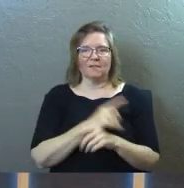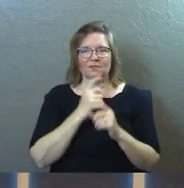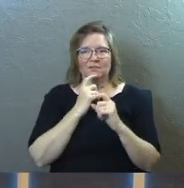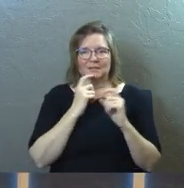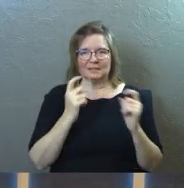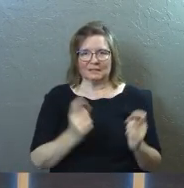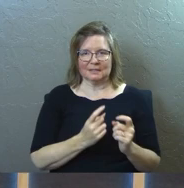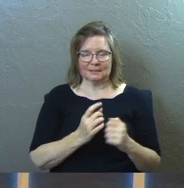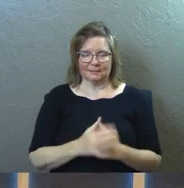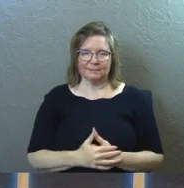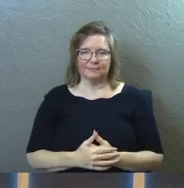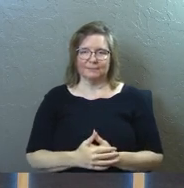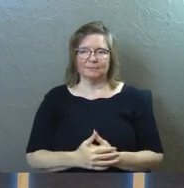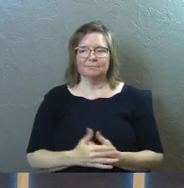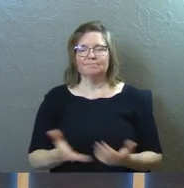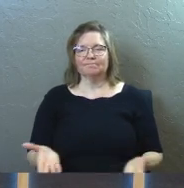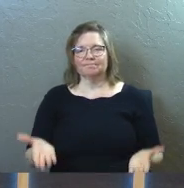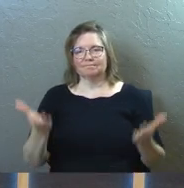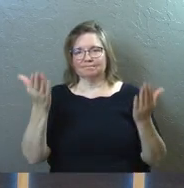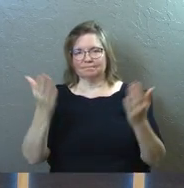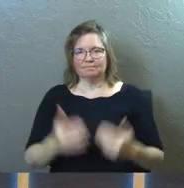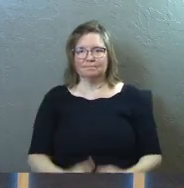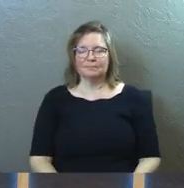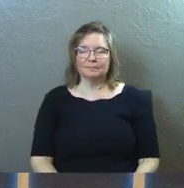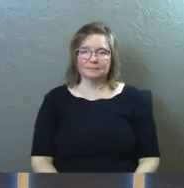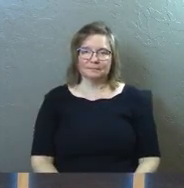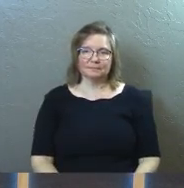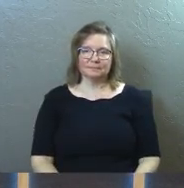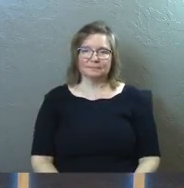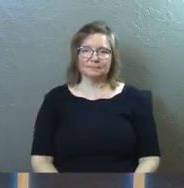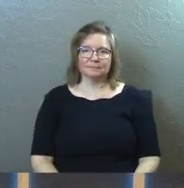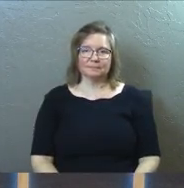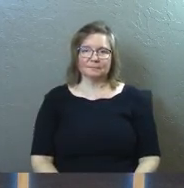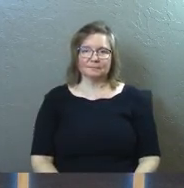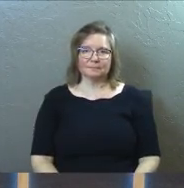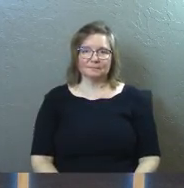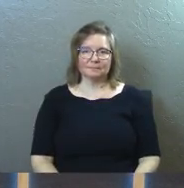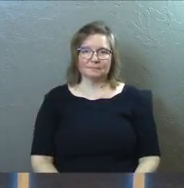sins. Amen. Why don't you guys stand?